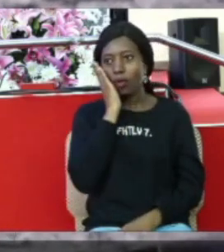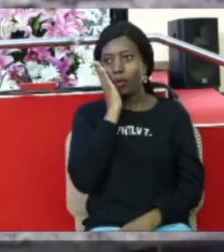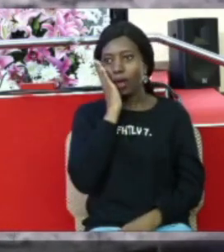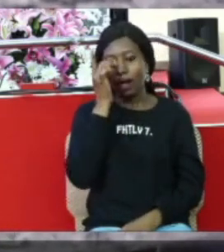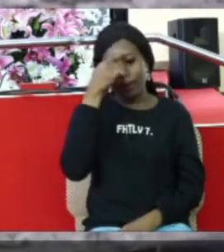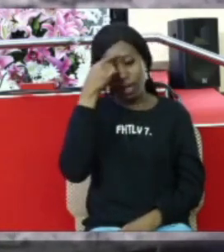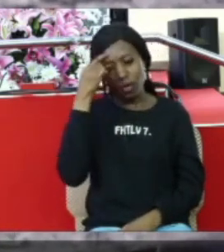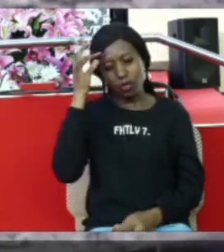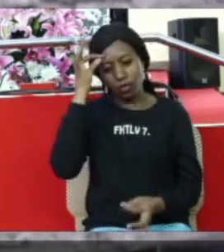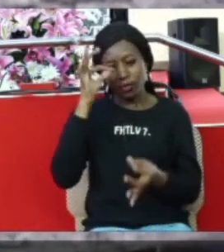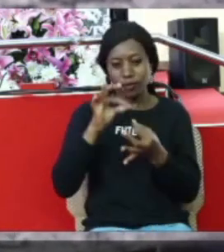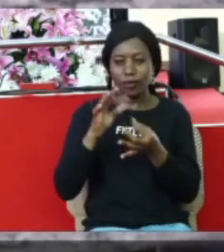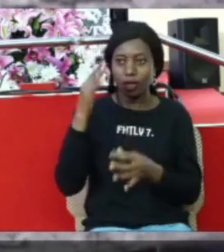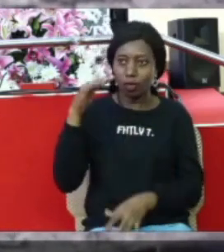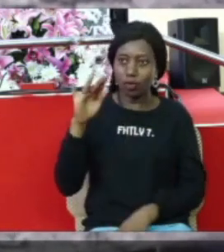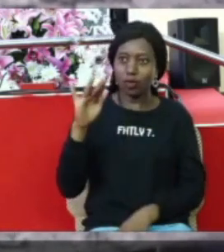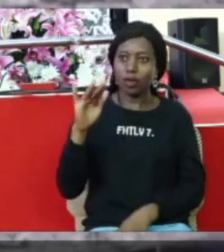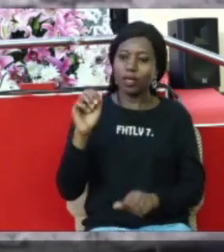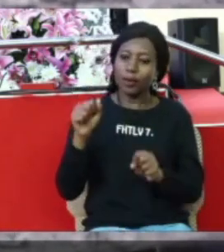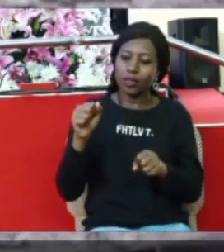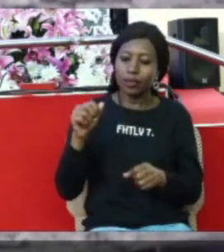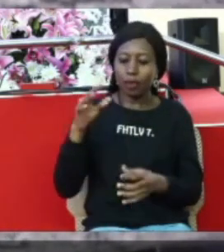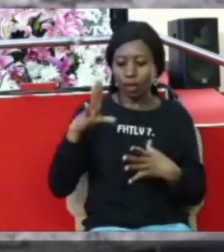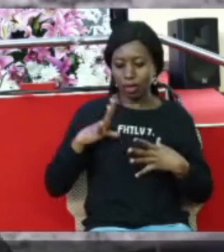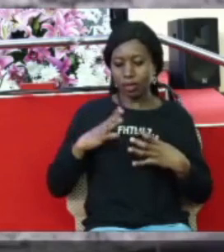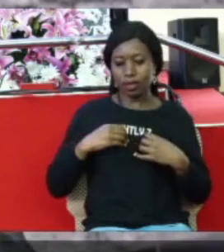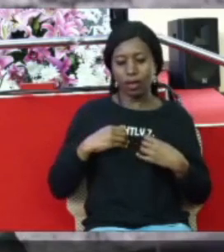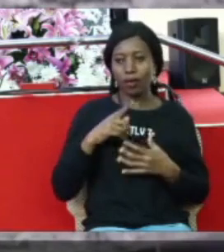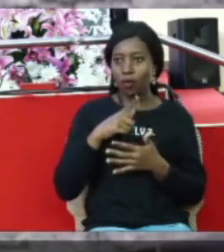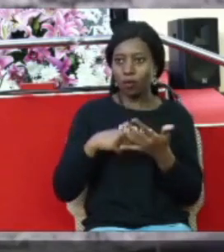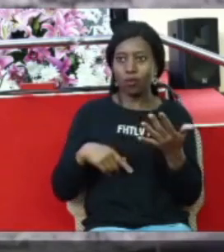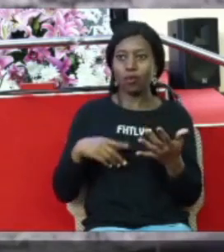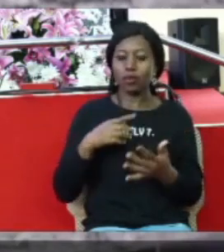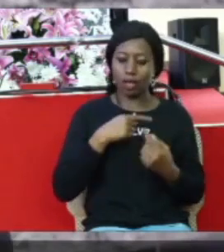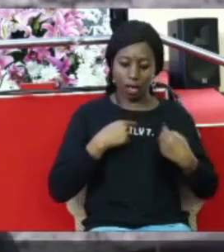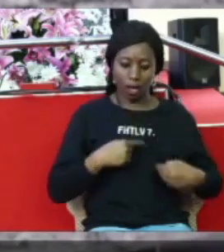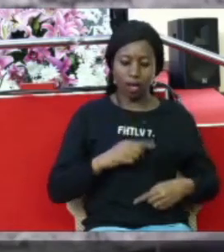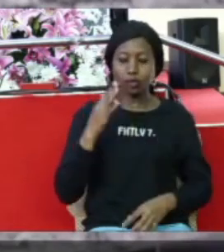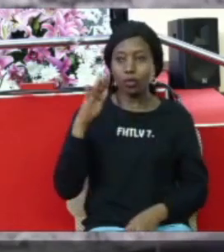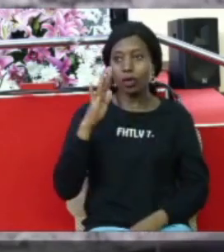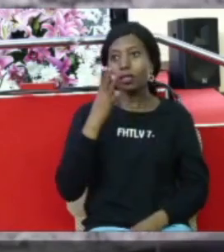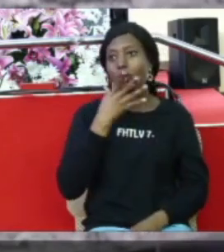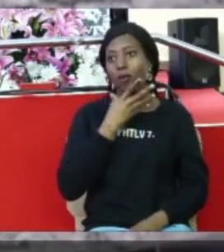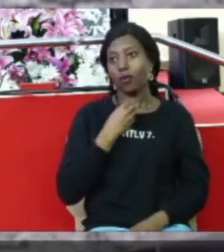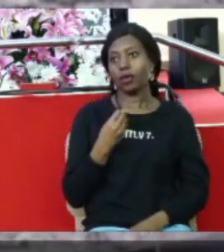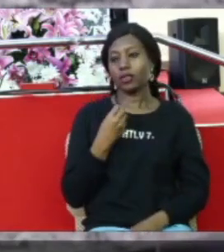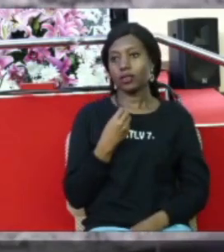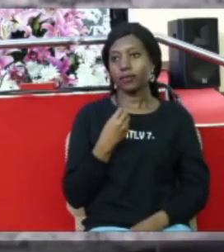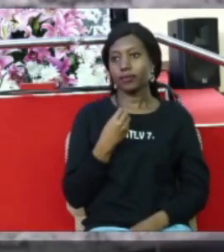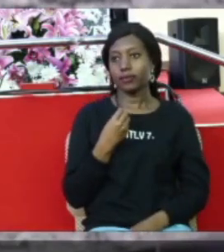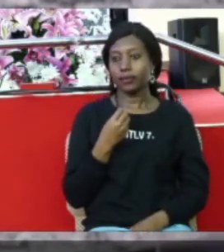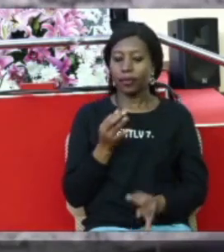was healed from that very hour. Matthew 21:21, so Jesus answered and said to them, assuredly, I say to you, if you have faith